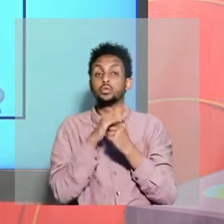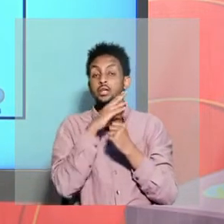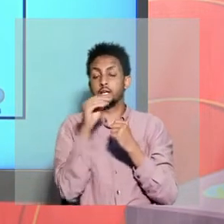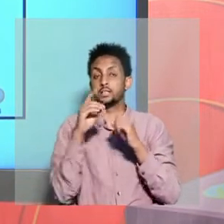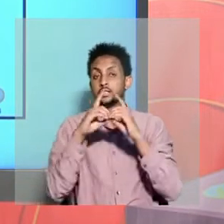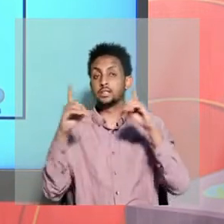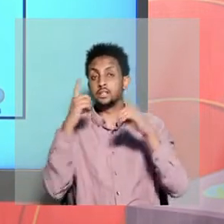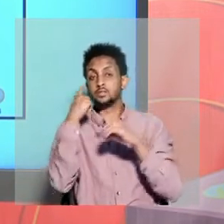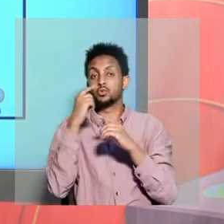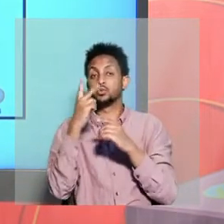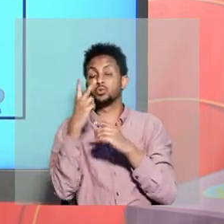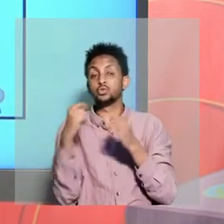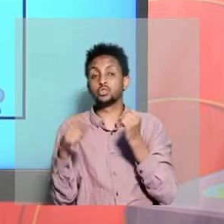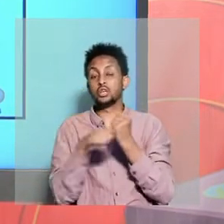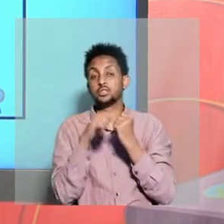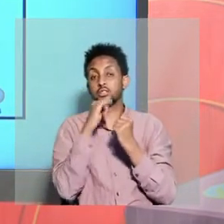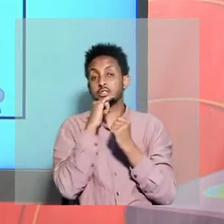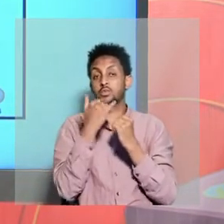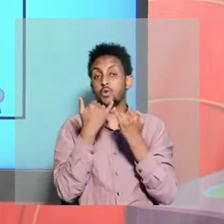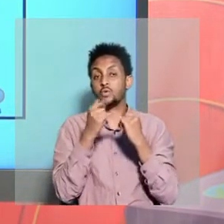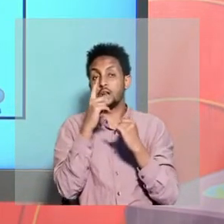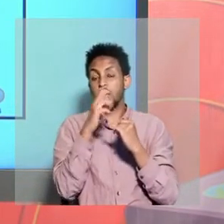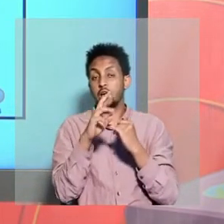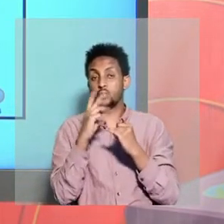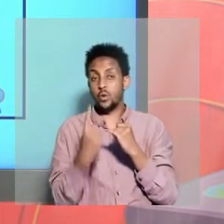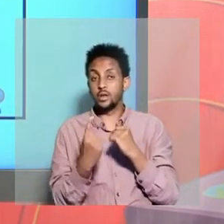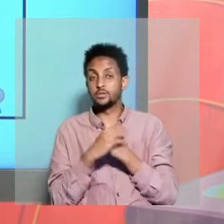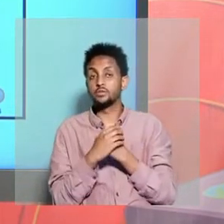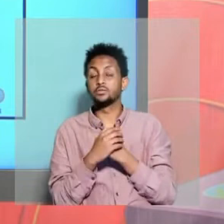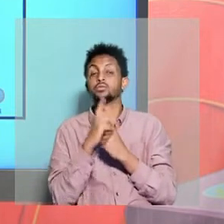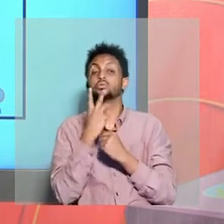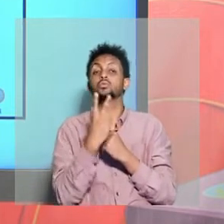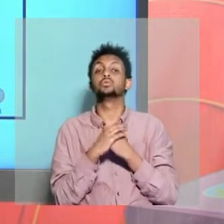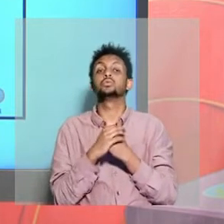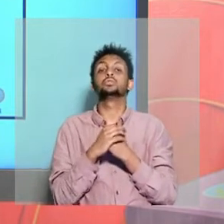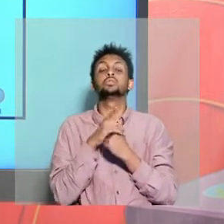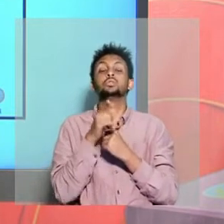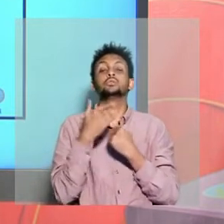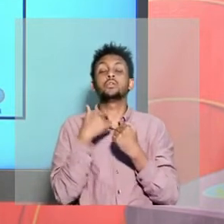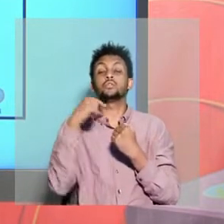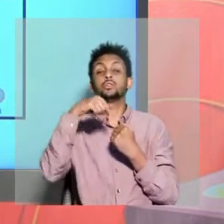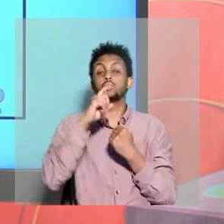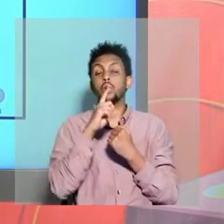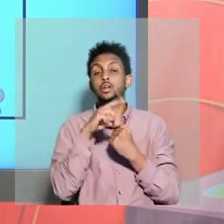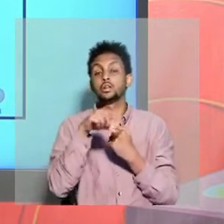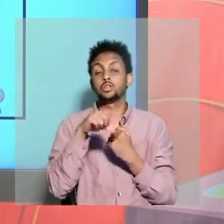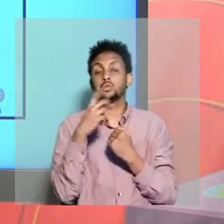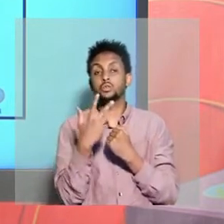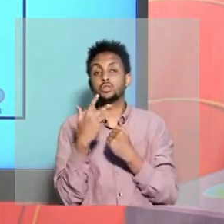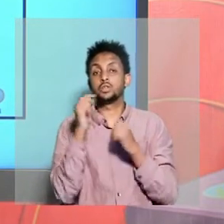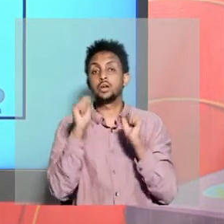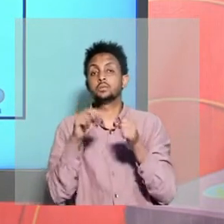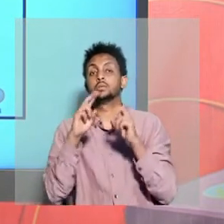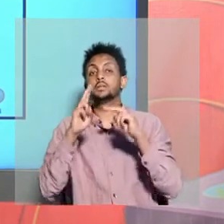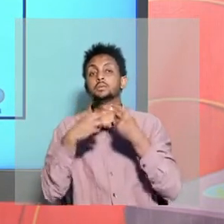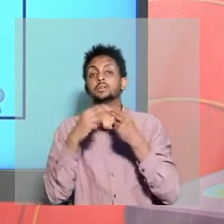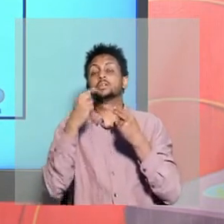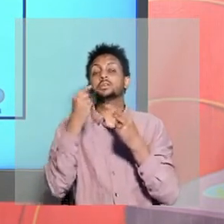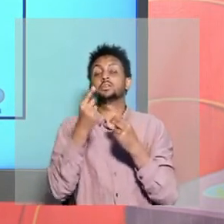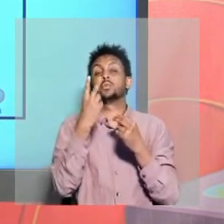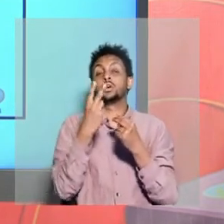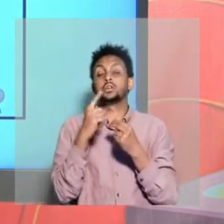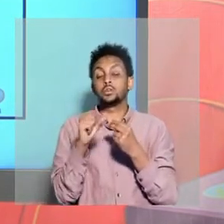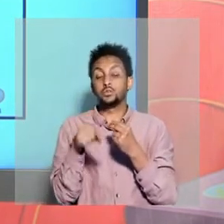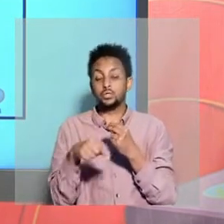the distance between the two charges over R1, 2. Here Q1 and Q3, you can multiply Q1, Q3,